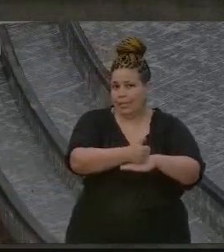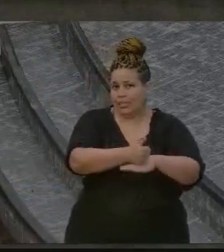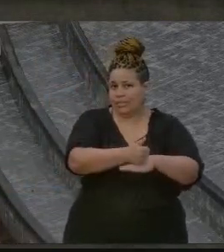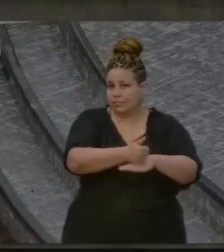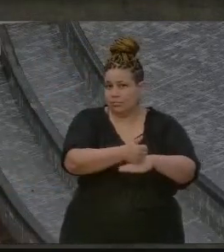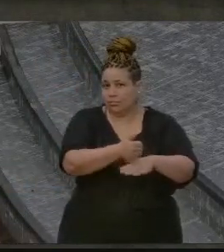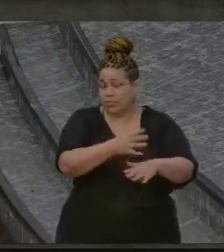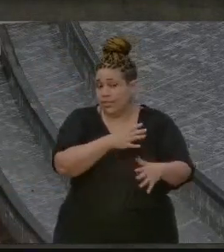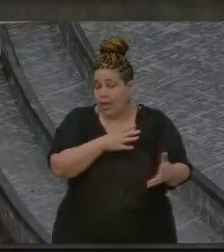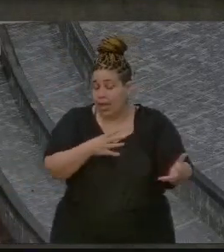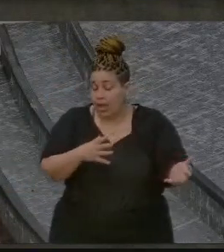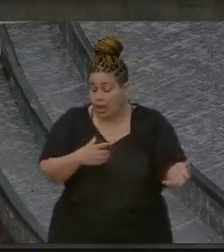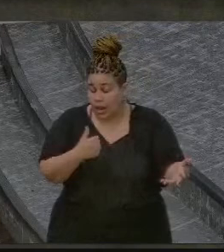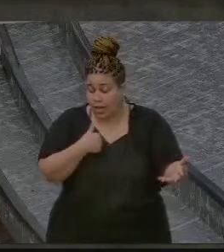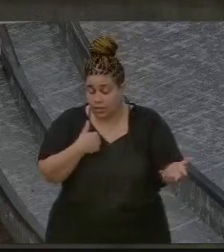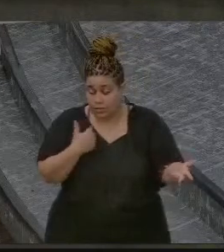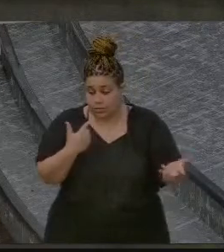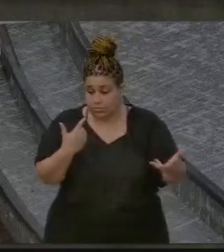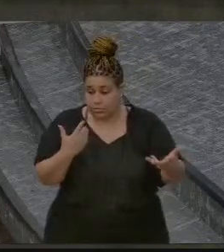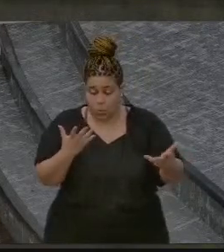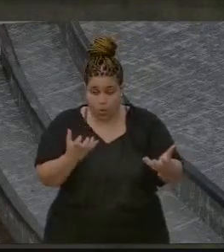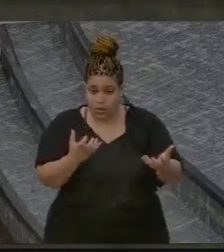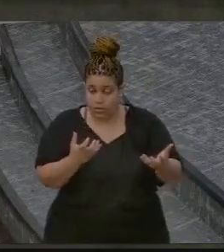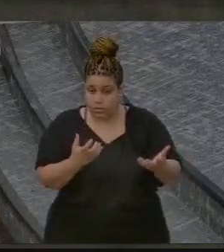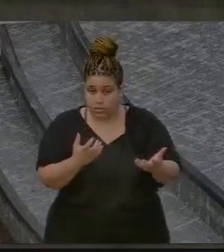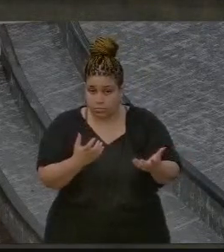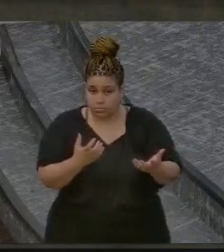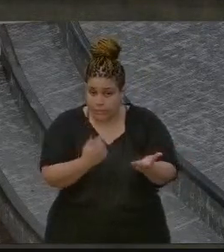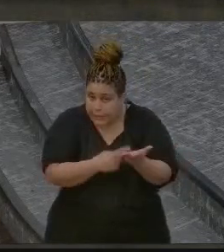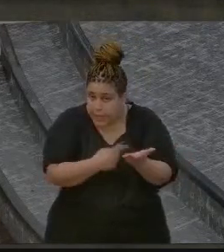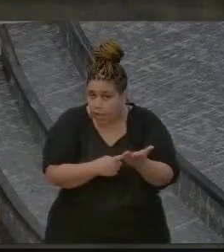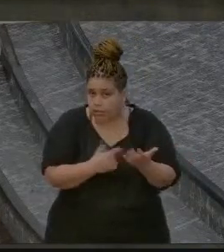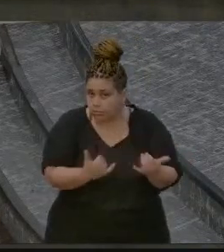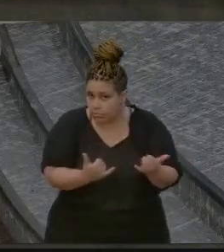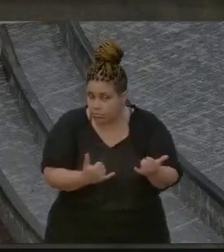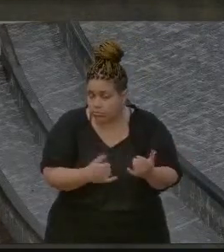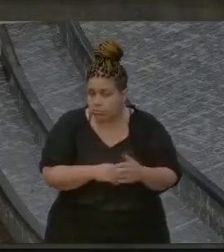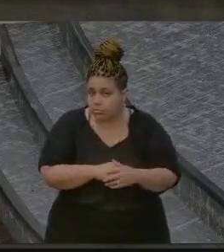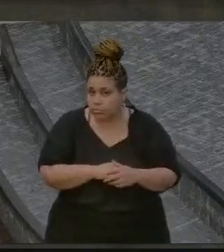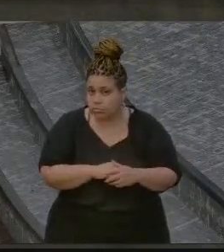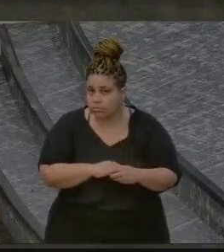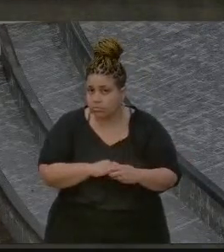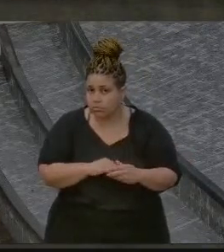it's fine. I just wanted to bring it up. Okay.